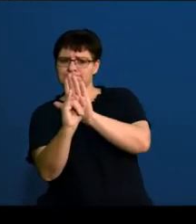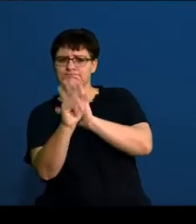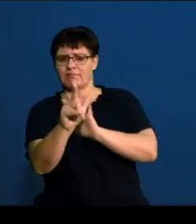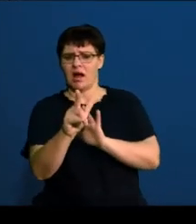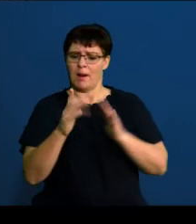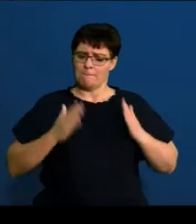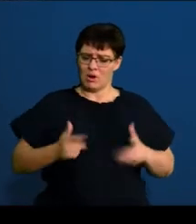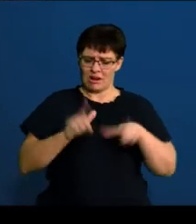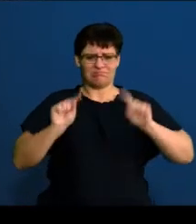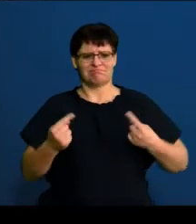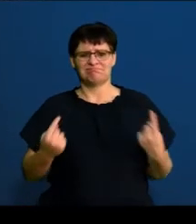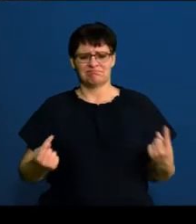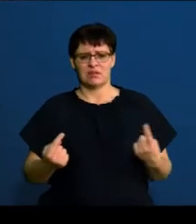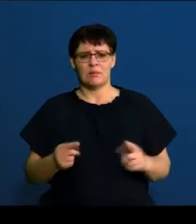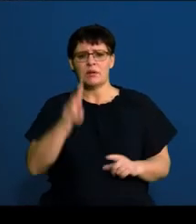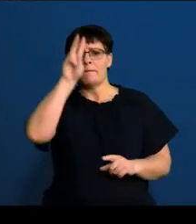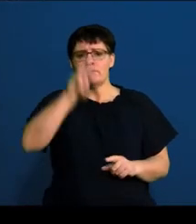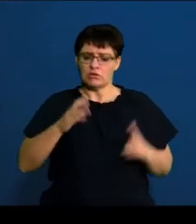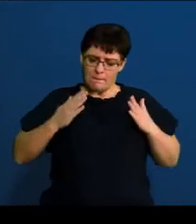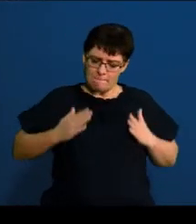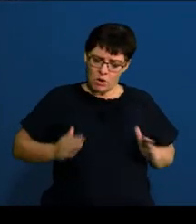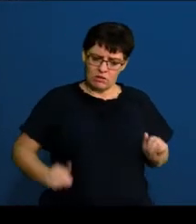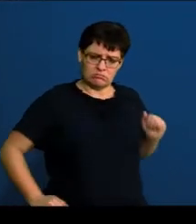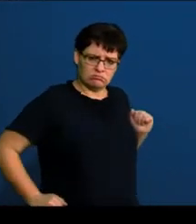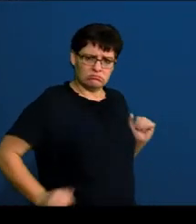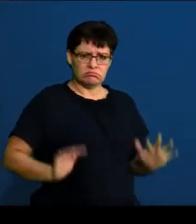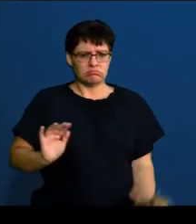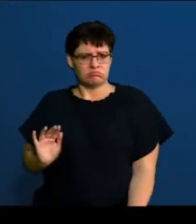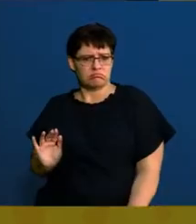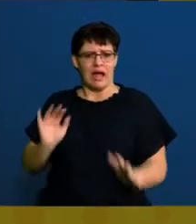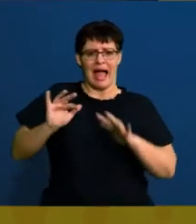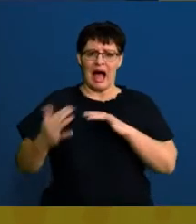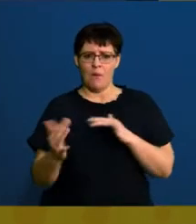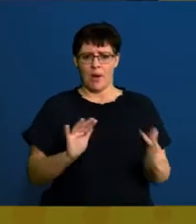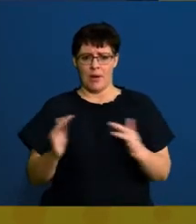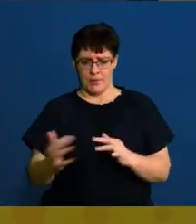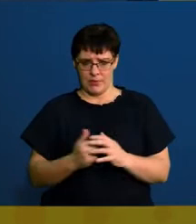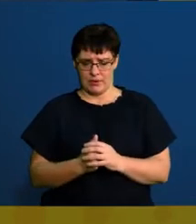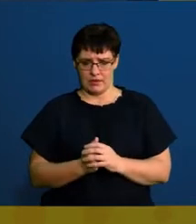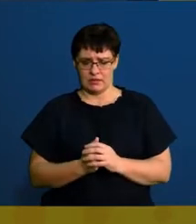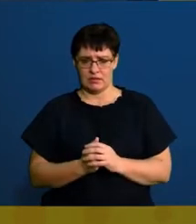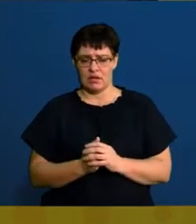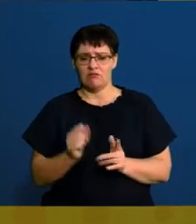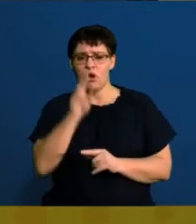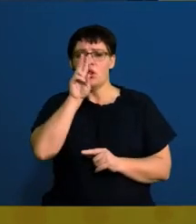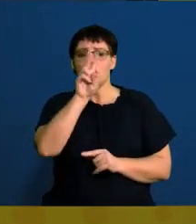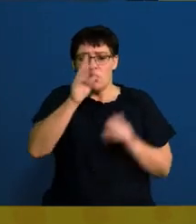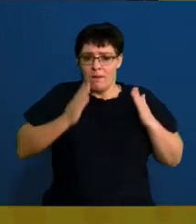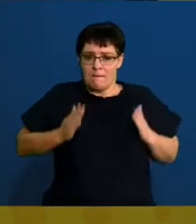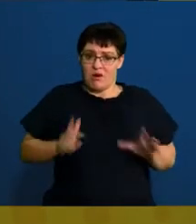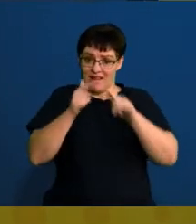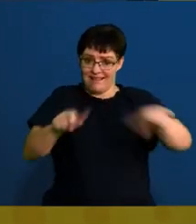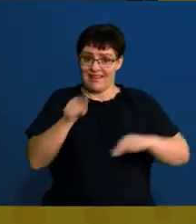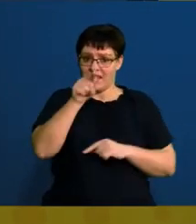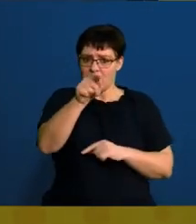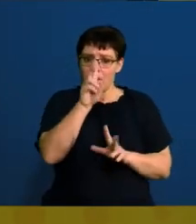language. You need to look at how a character's body is positioned, okay? So basically, when we look at body language, you must be